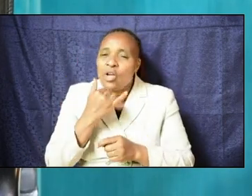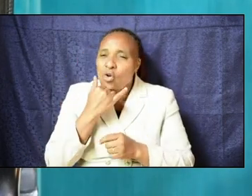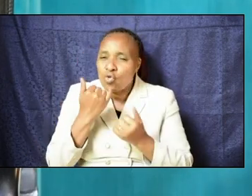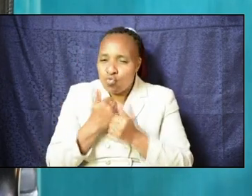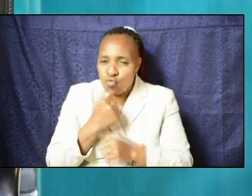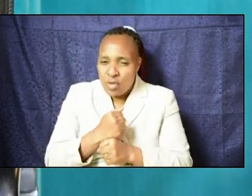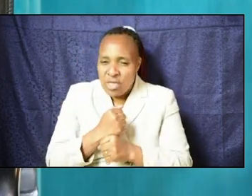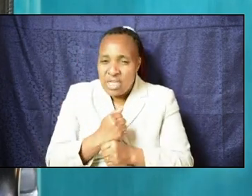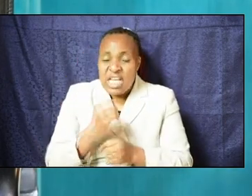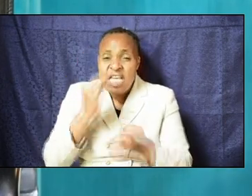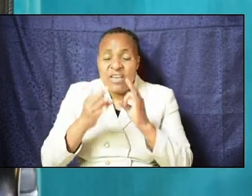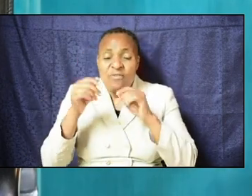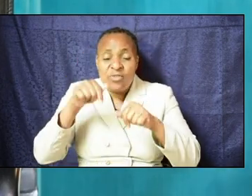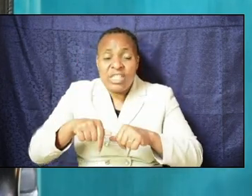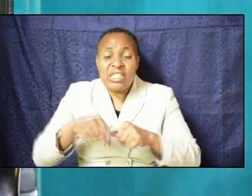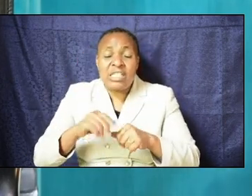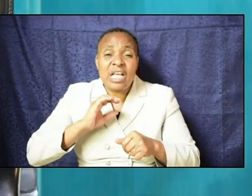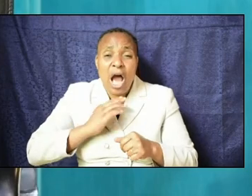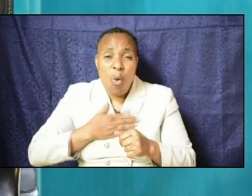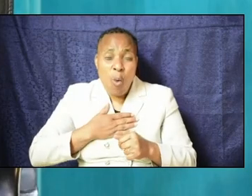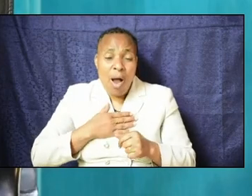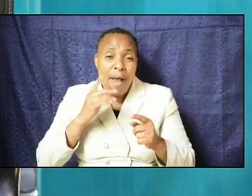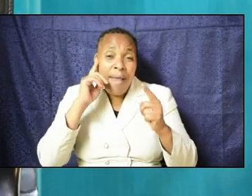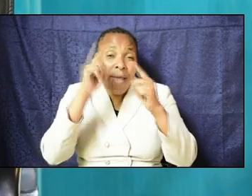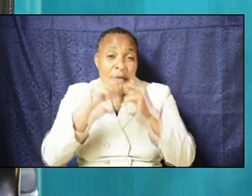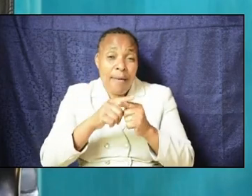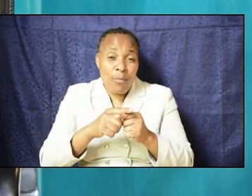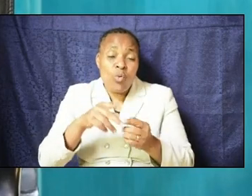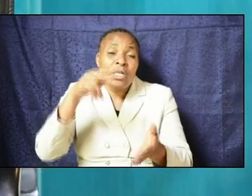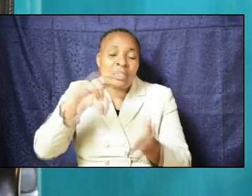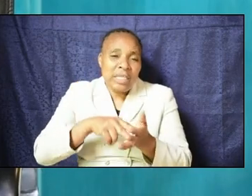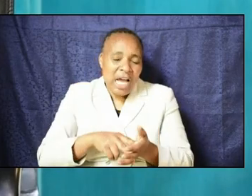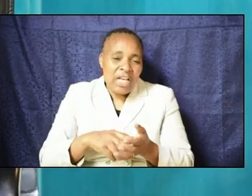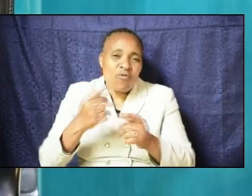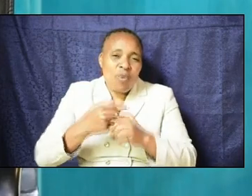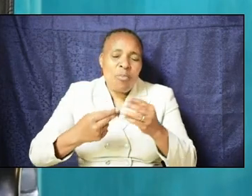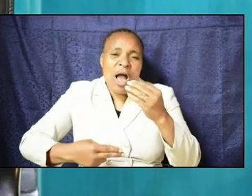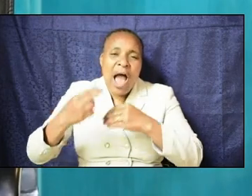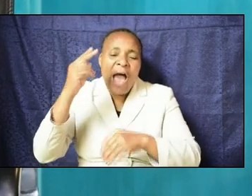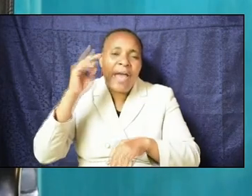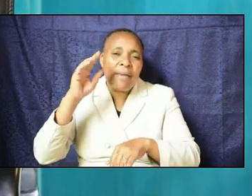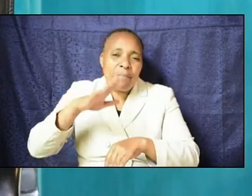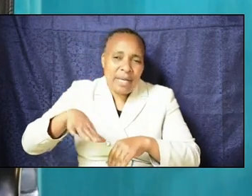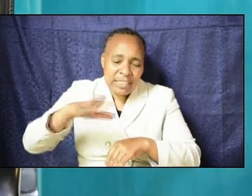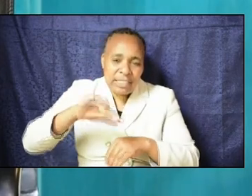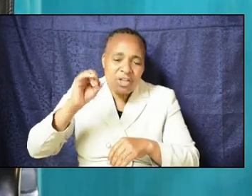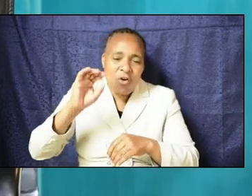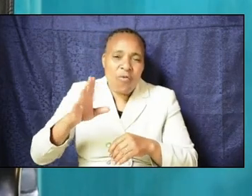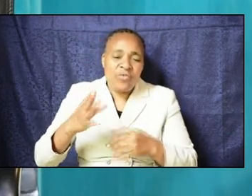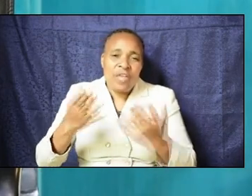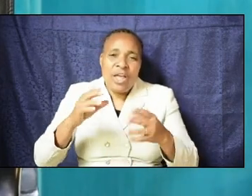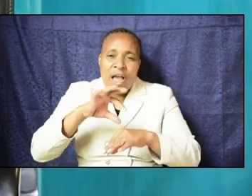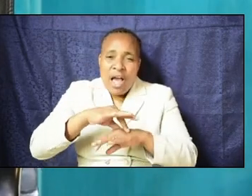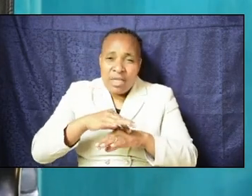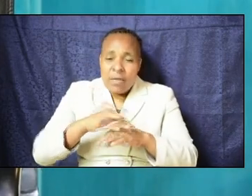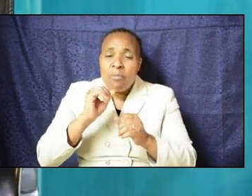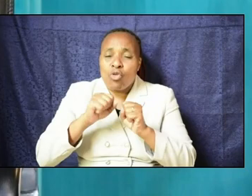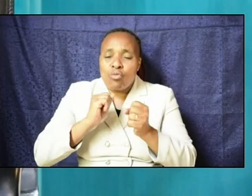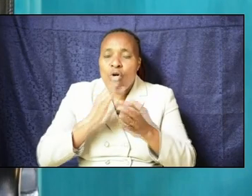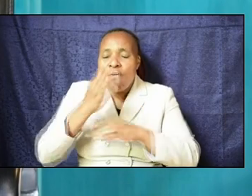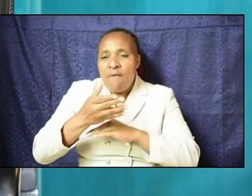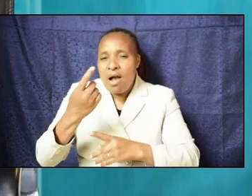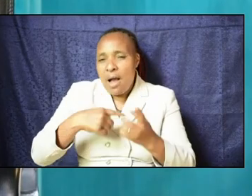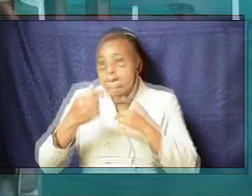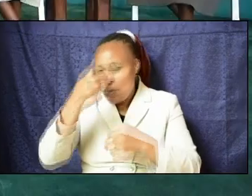this is our motto, we will stand in the lofty pinnacles of the earth, and the temptations that assail them we shall overcome, because Christ is our